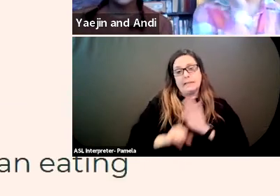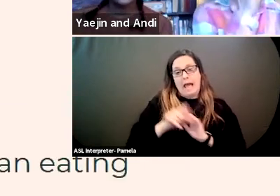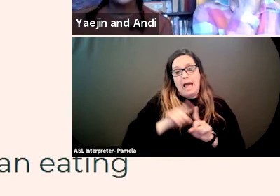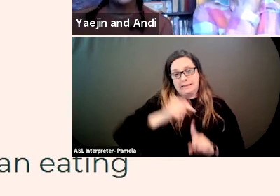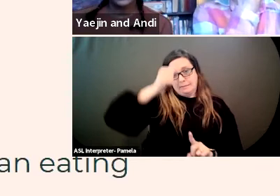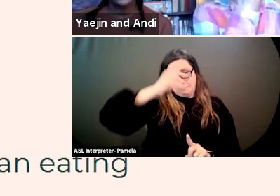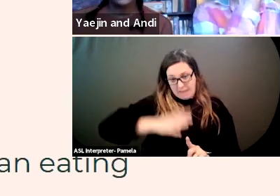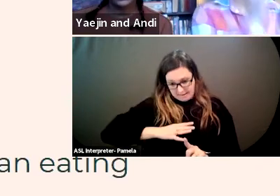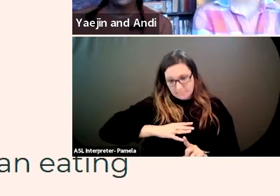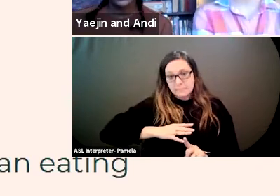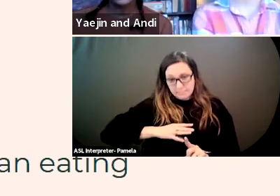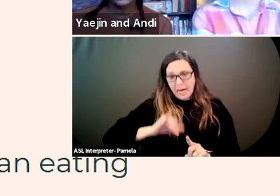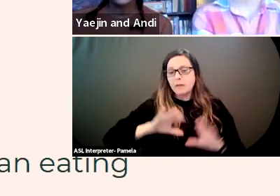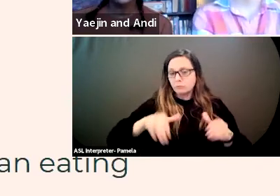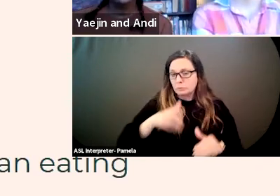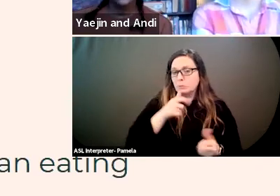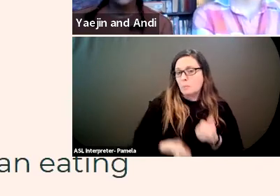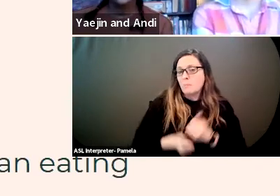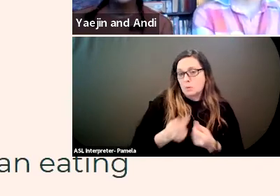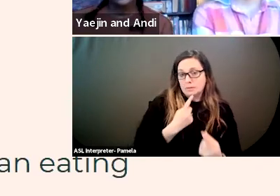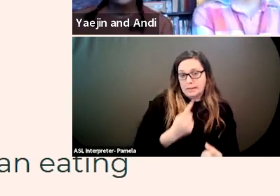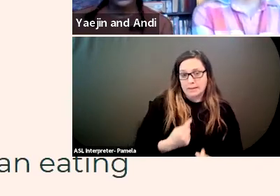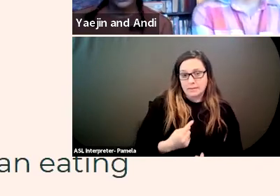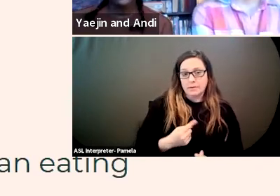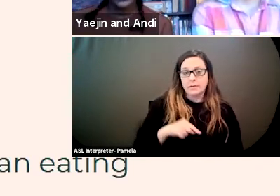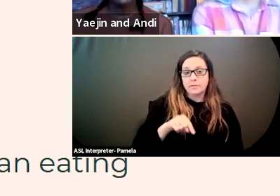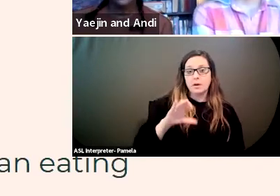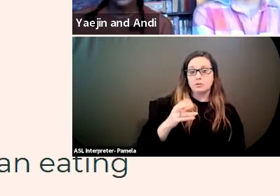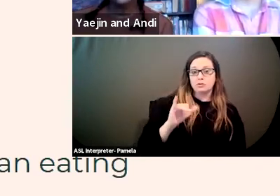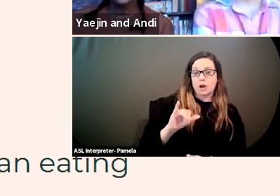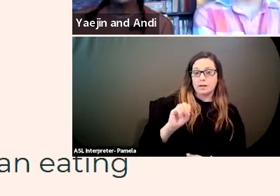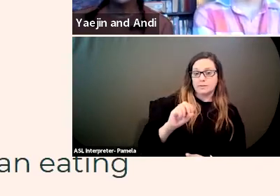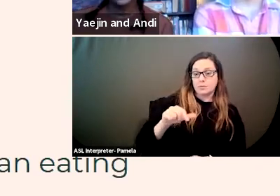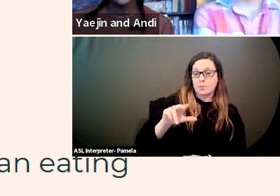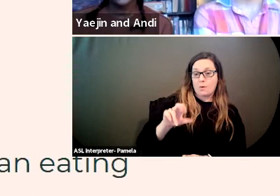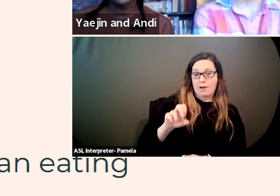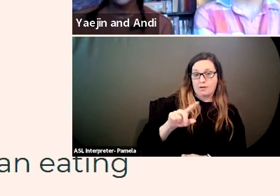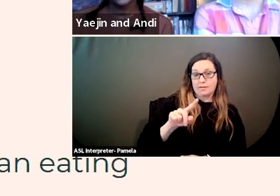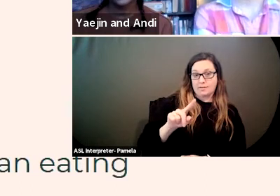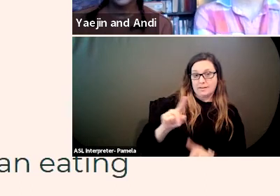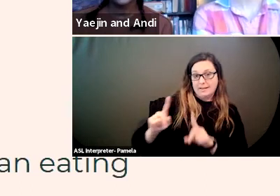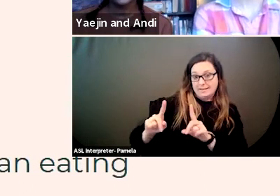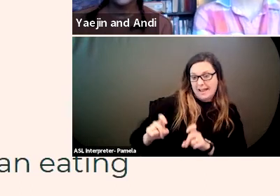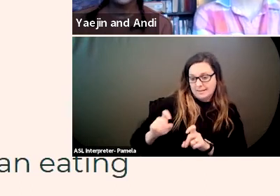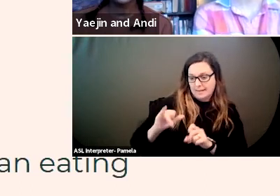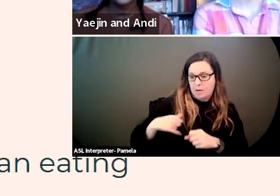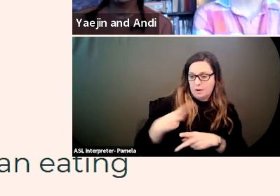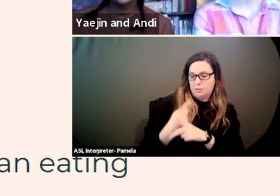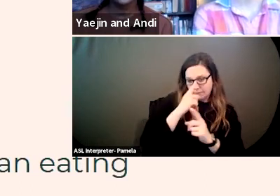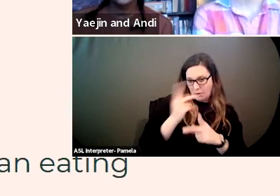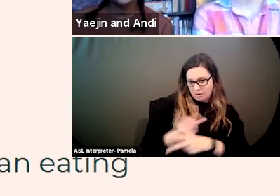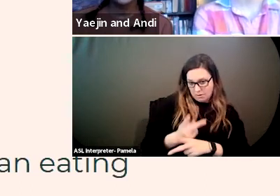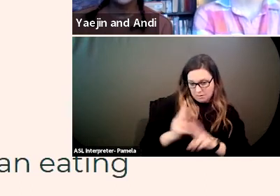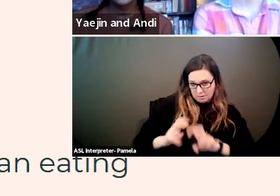chi-square tests of independence that were conducted. This means that we have strong evidence of a relationship between eating disorders and negative